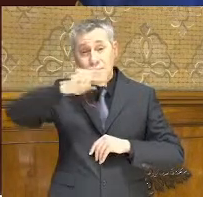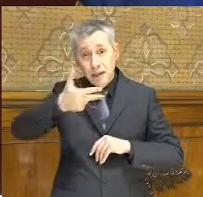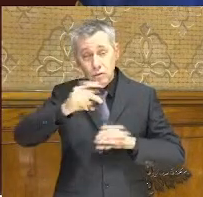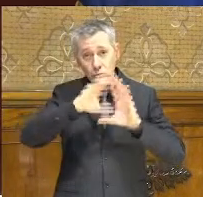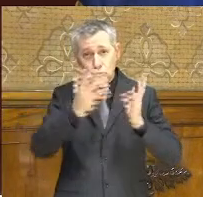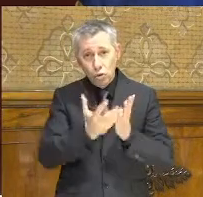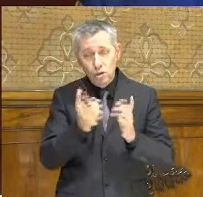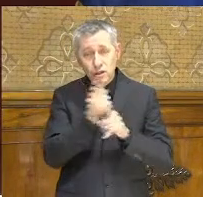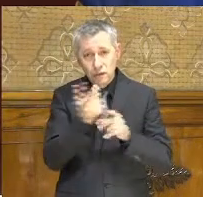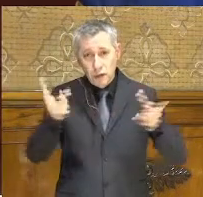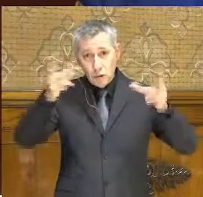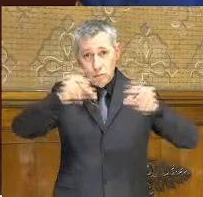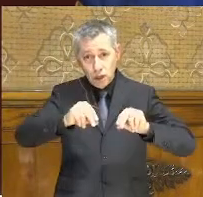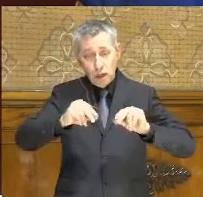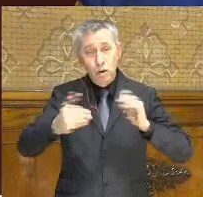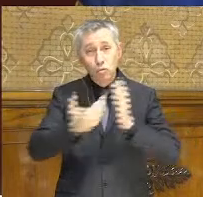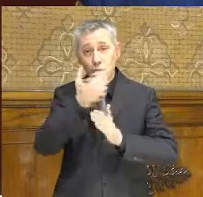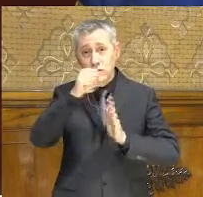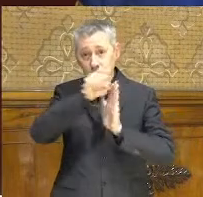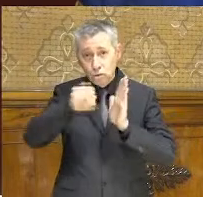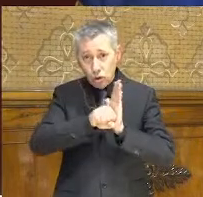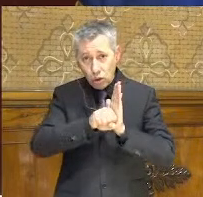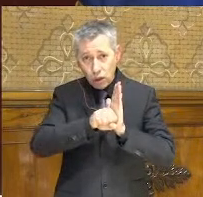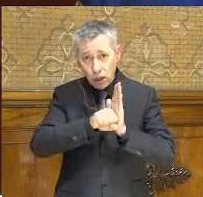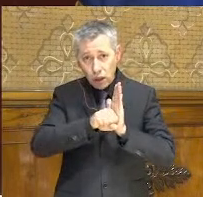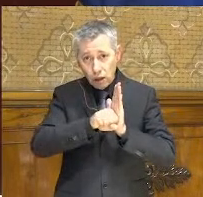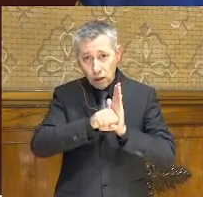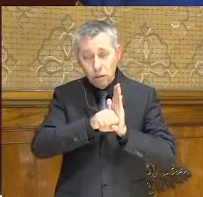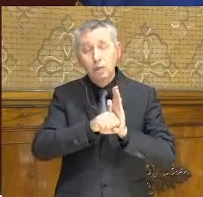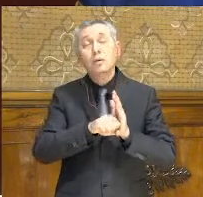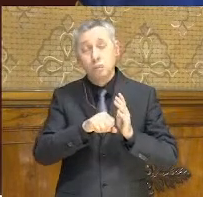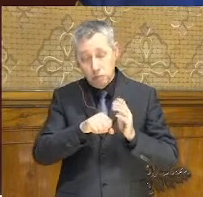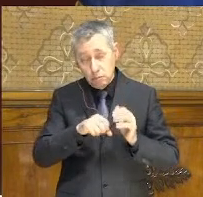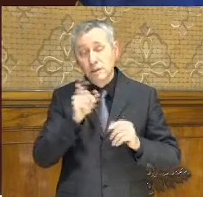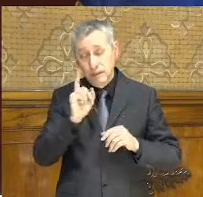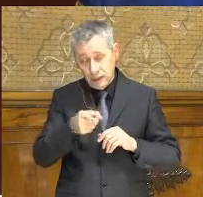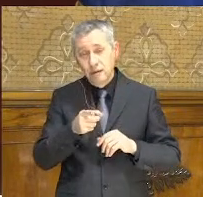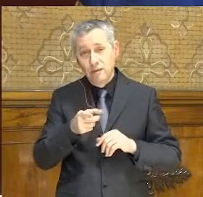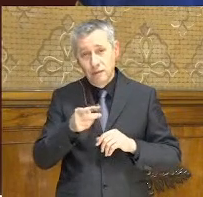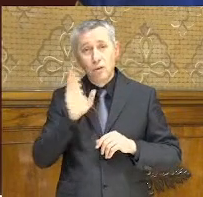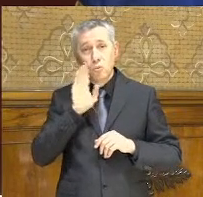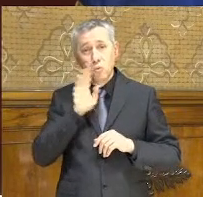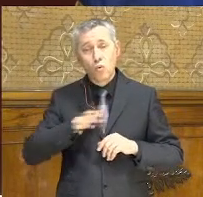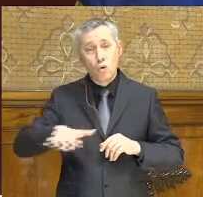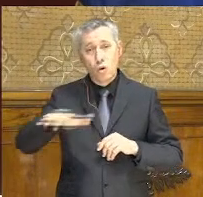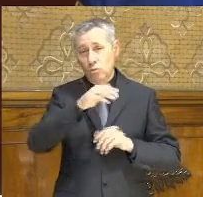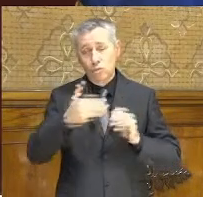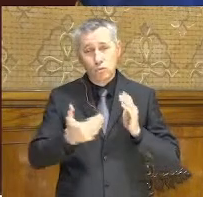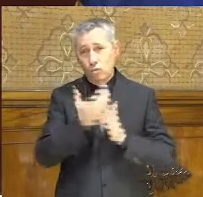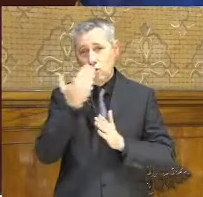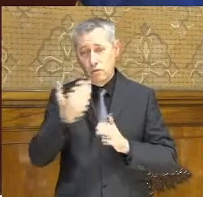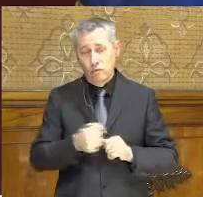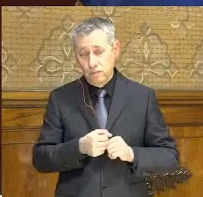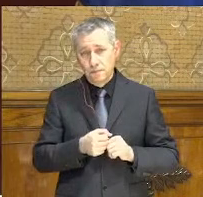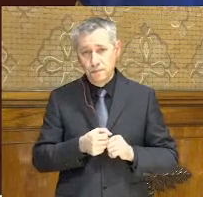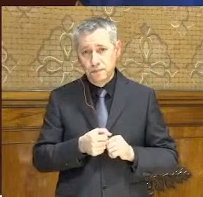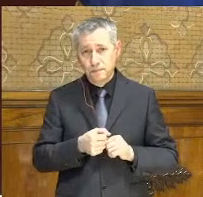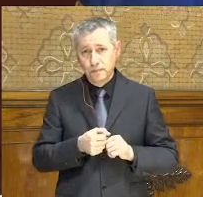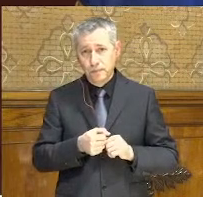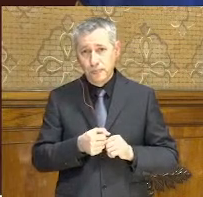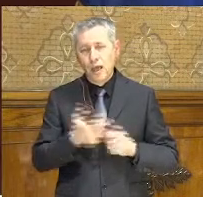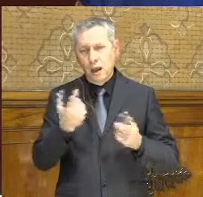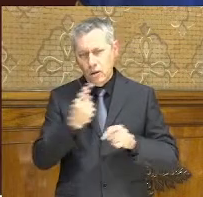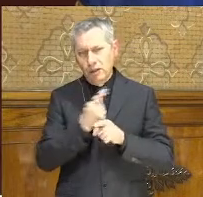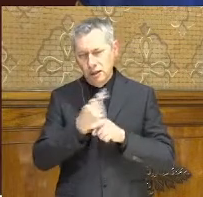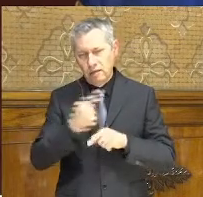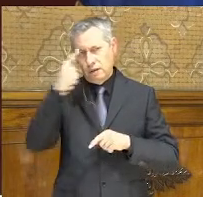start over a new history of the human, which takes account of not only the occasional prodigious theses